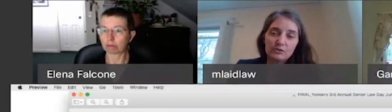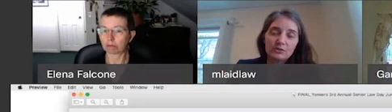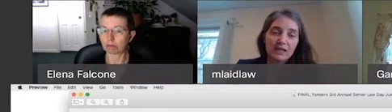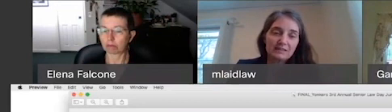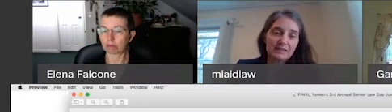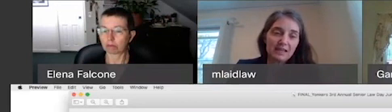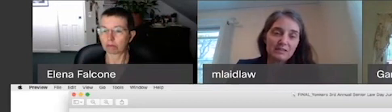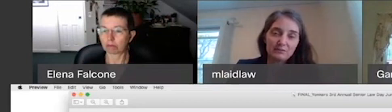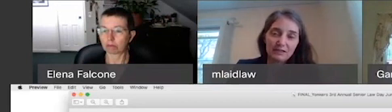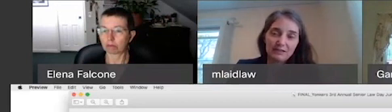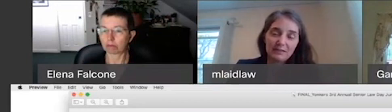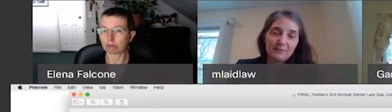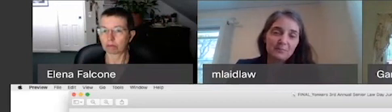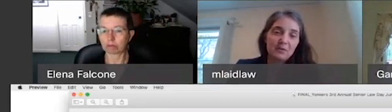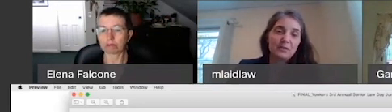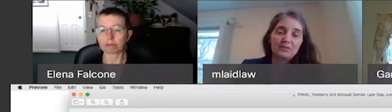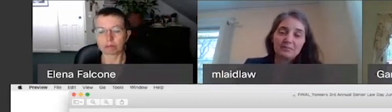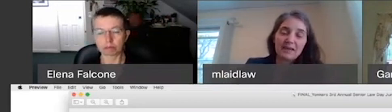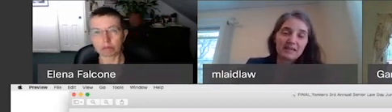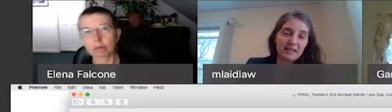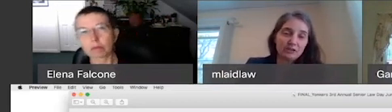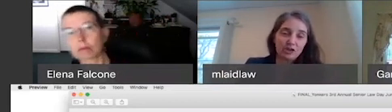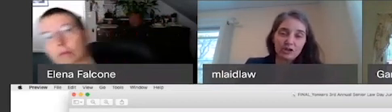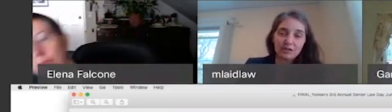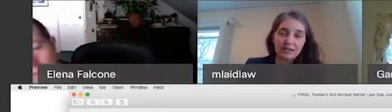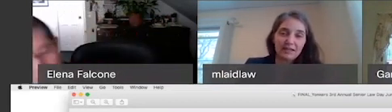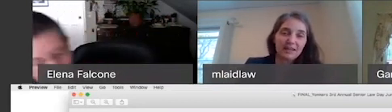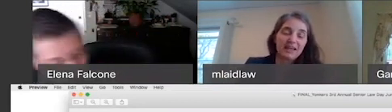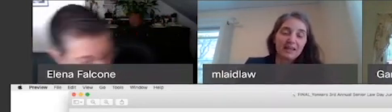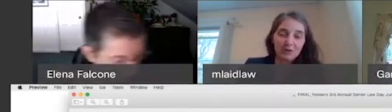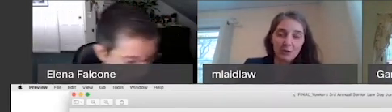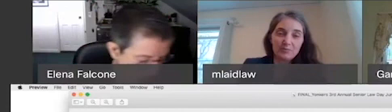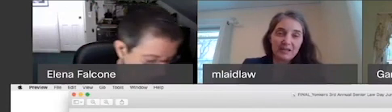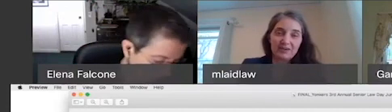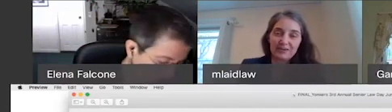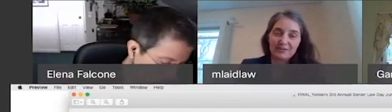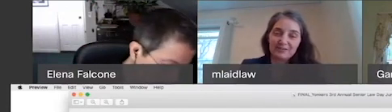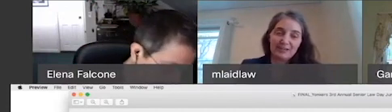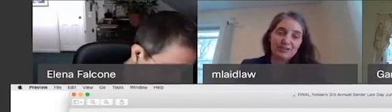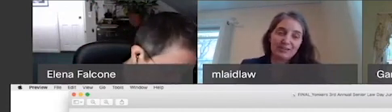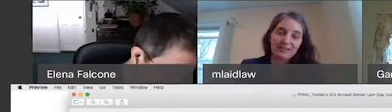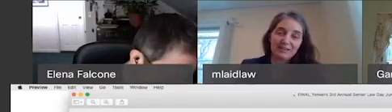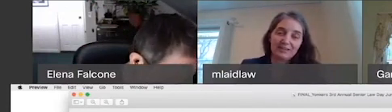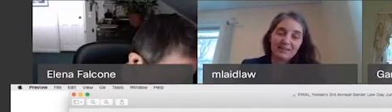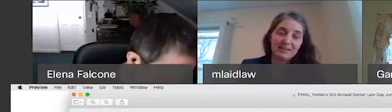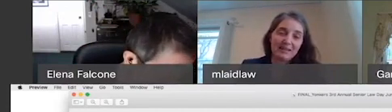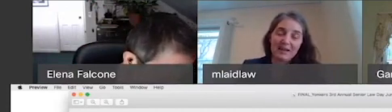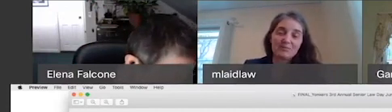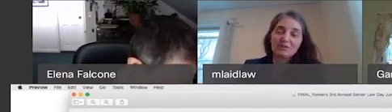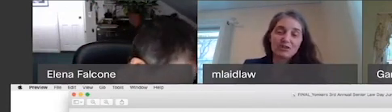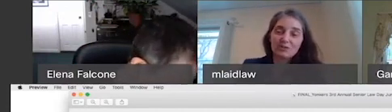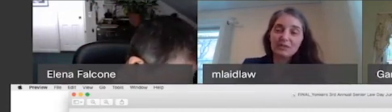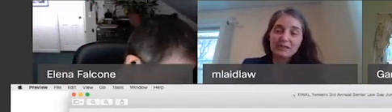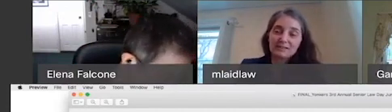to get to the end of it with a Medicaid card and a home care authorization. And I'm